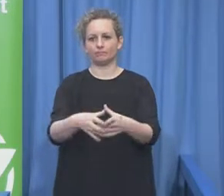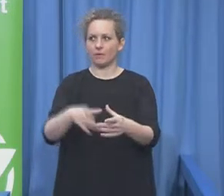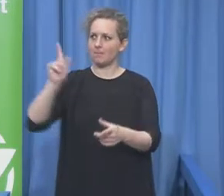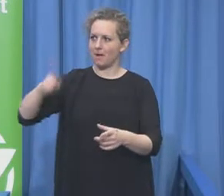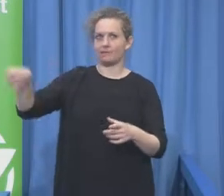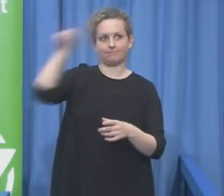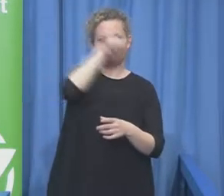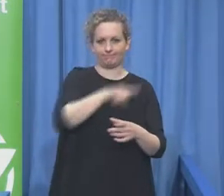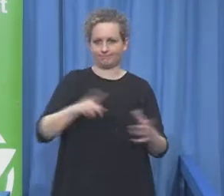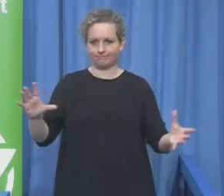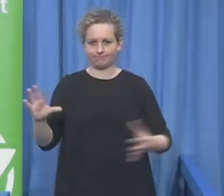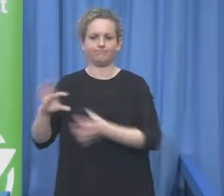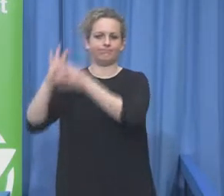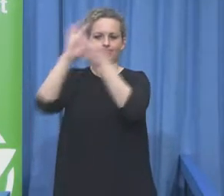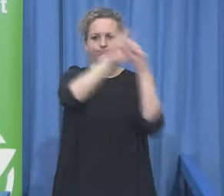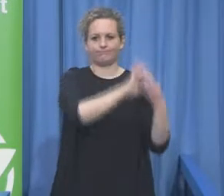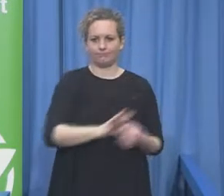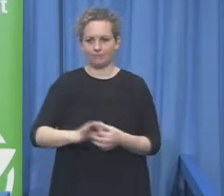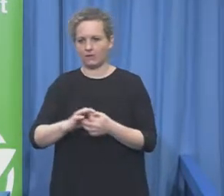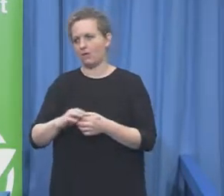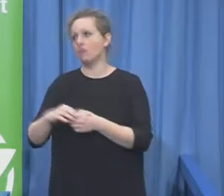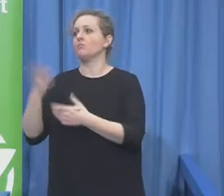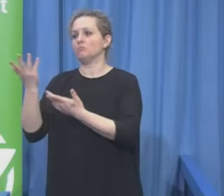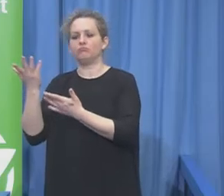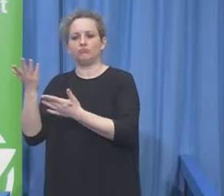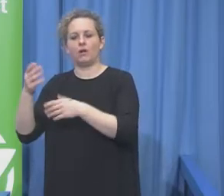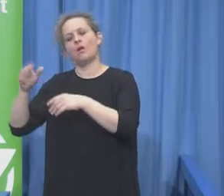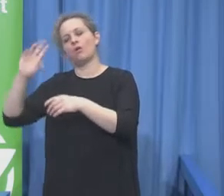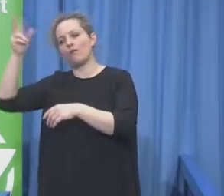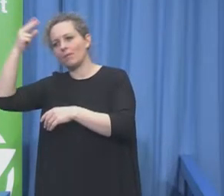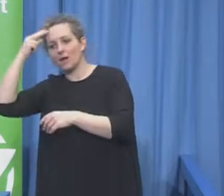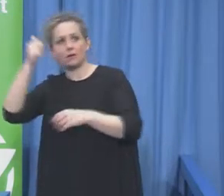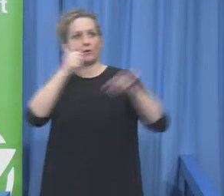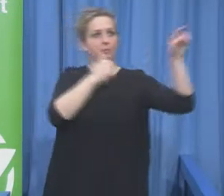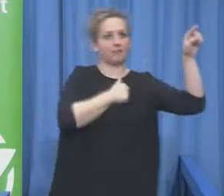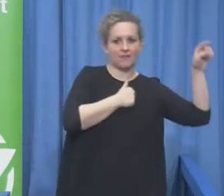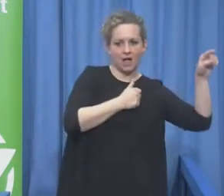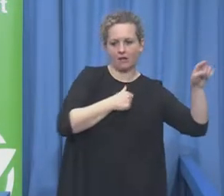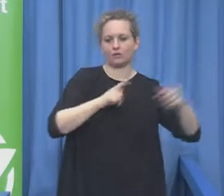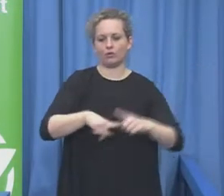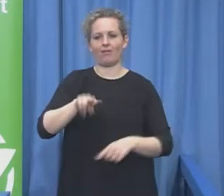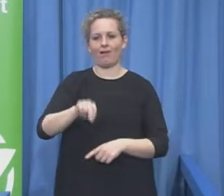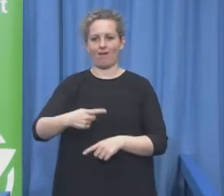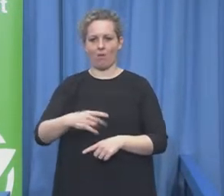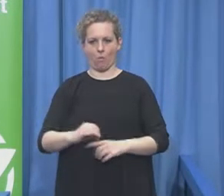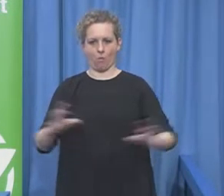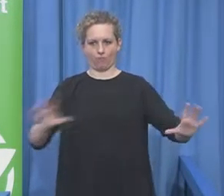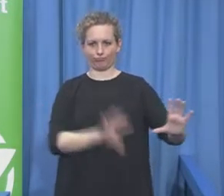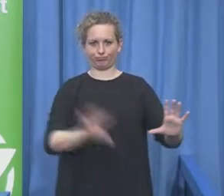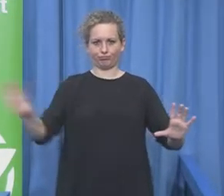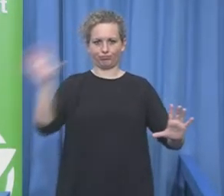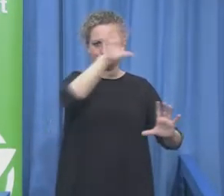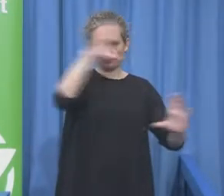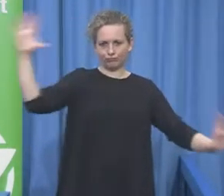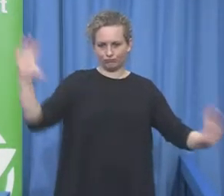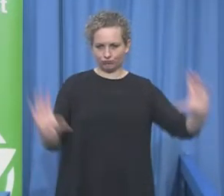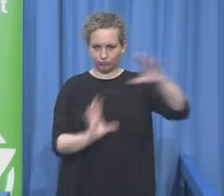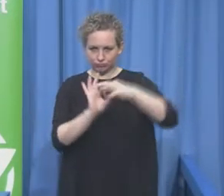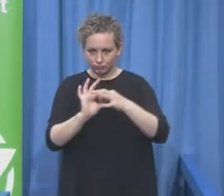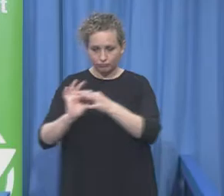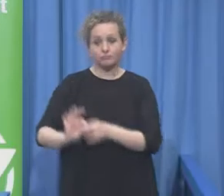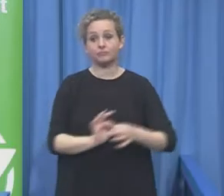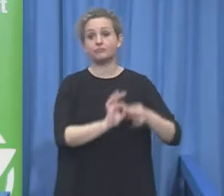people to the last mile and deliver the services. Second advantage was in terms of policy, because government